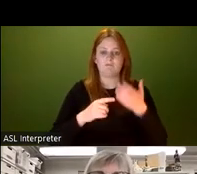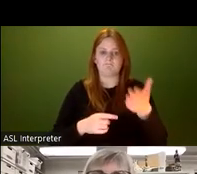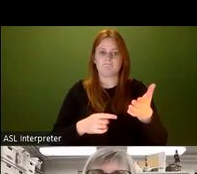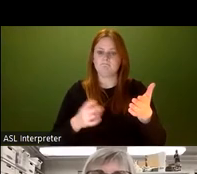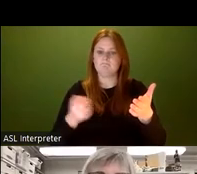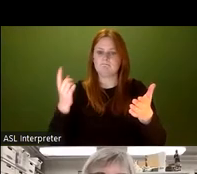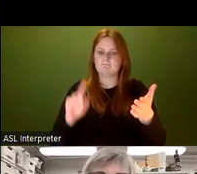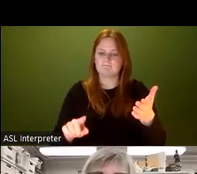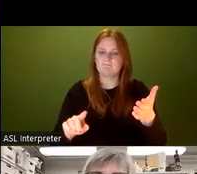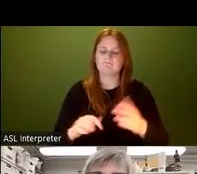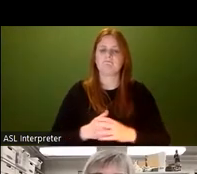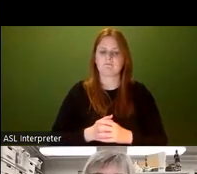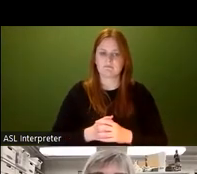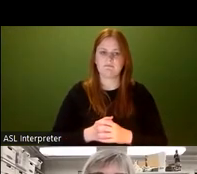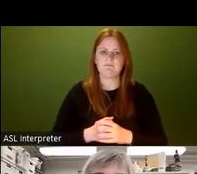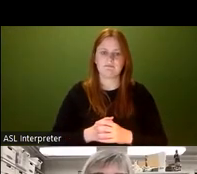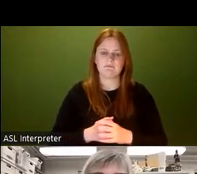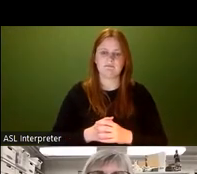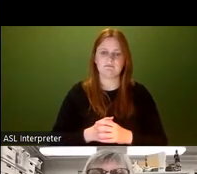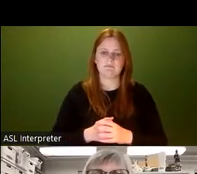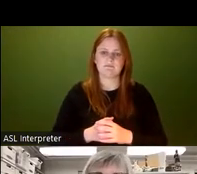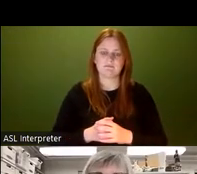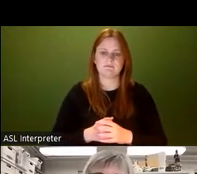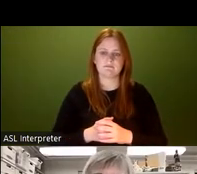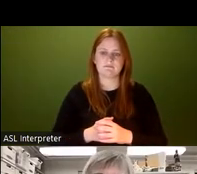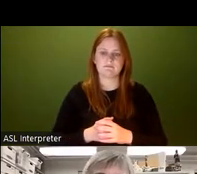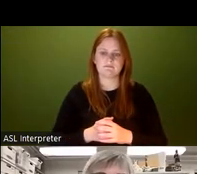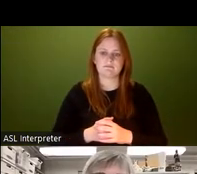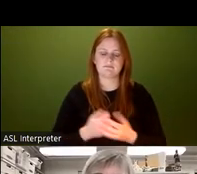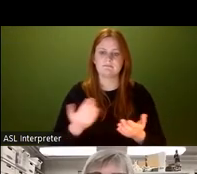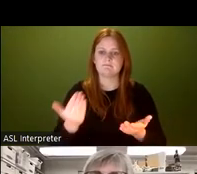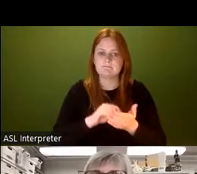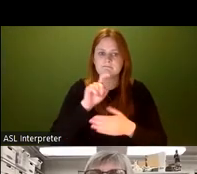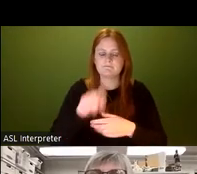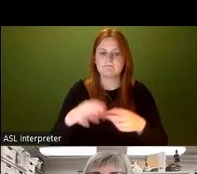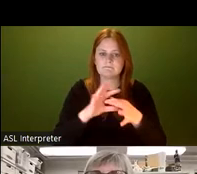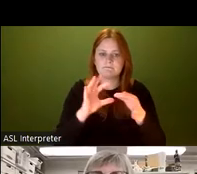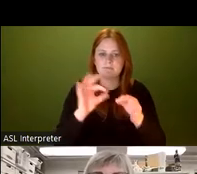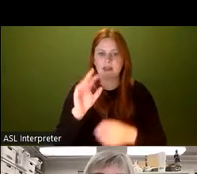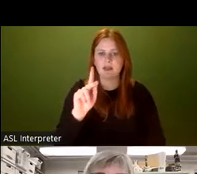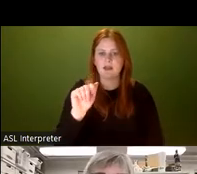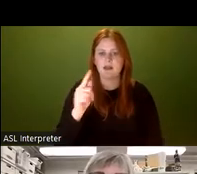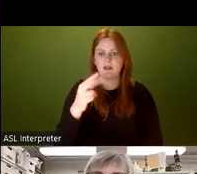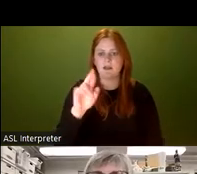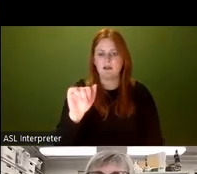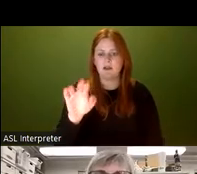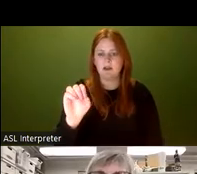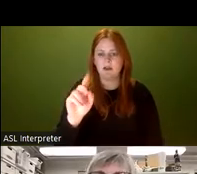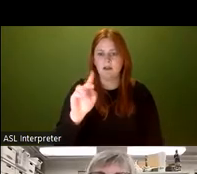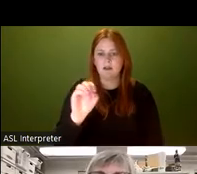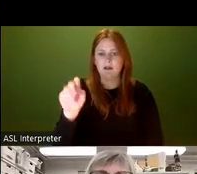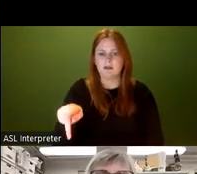And again, I have to mention Catherine Coop because she sent me